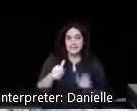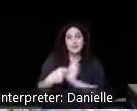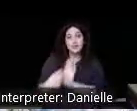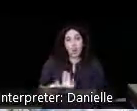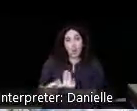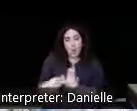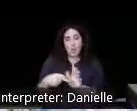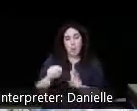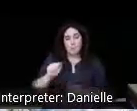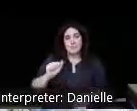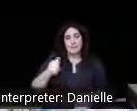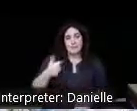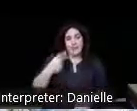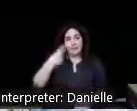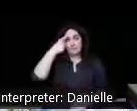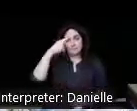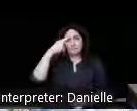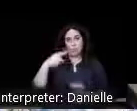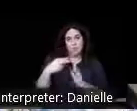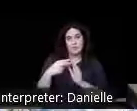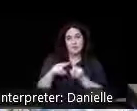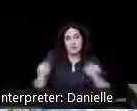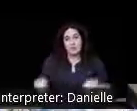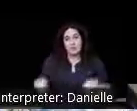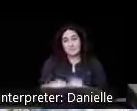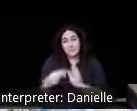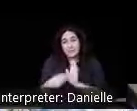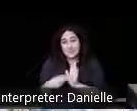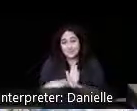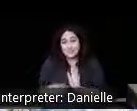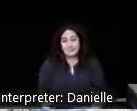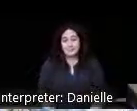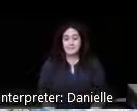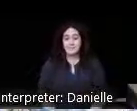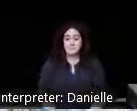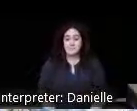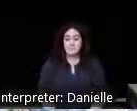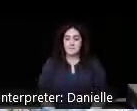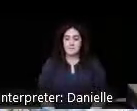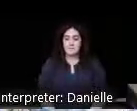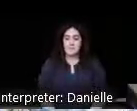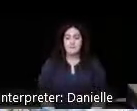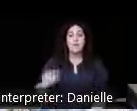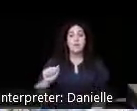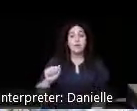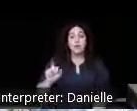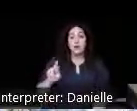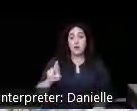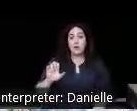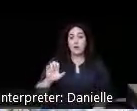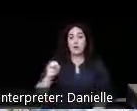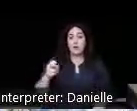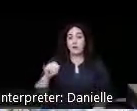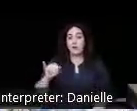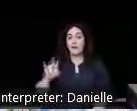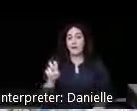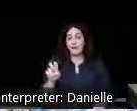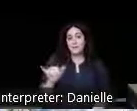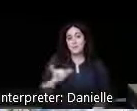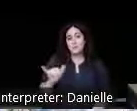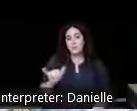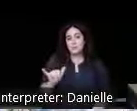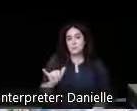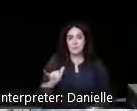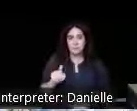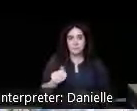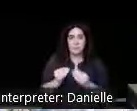readers. This is also the case for arXiv as well. arXiv's become very popular in recent years, but it